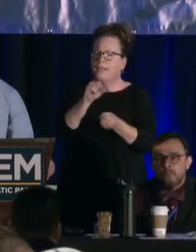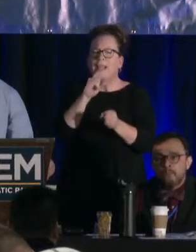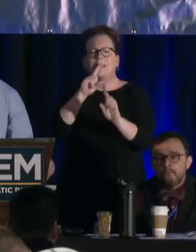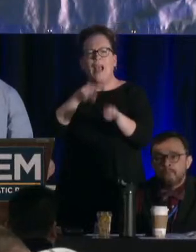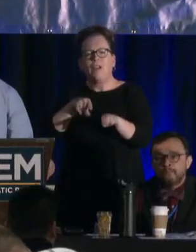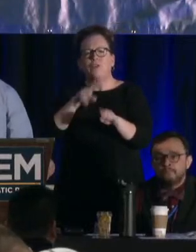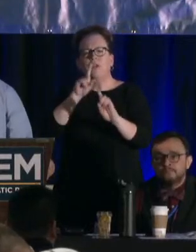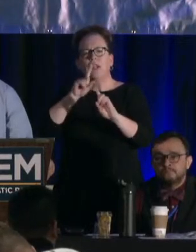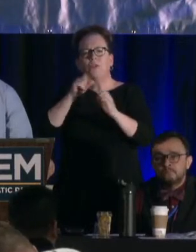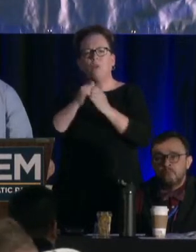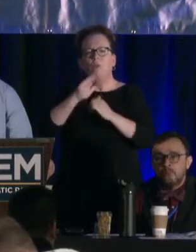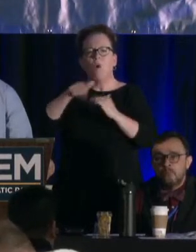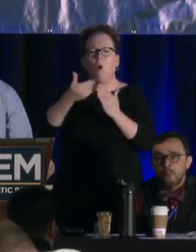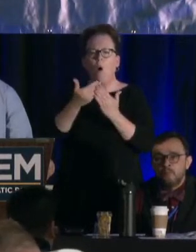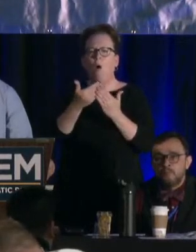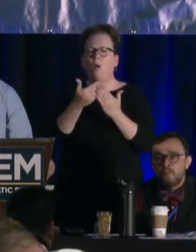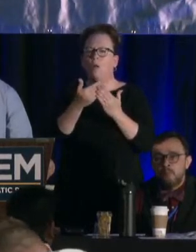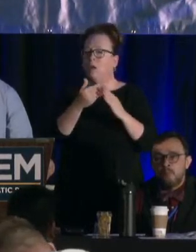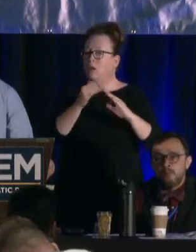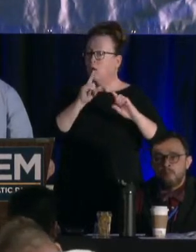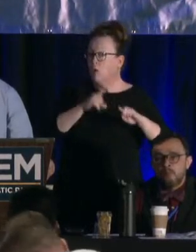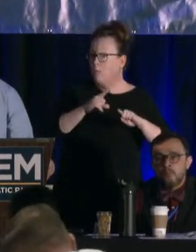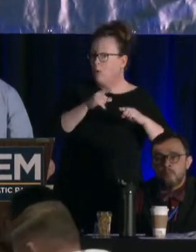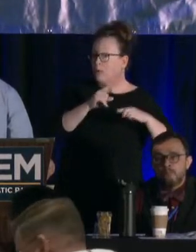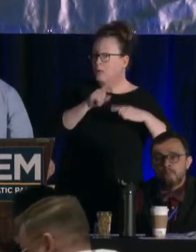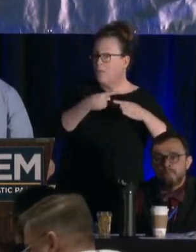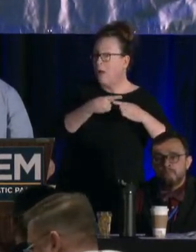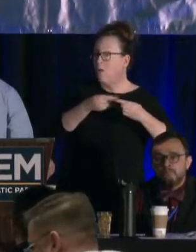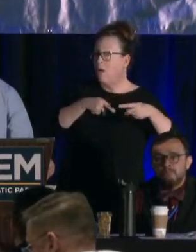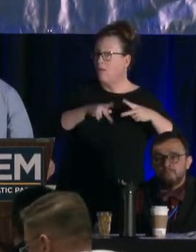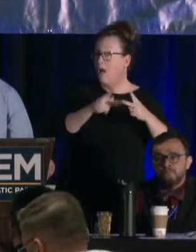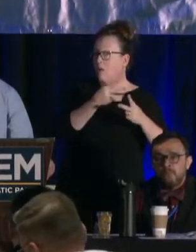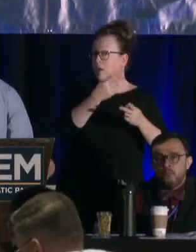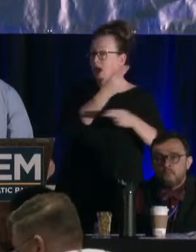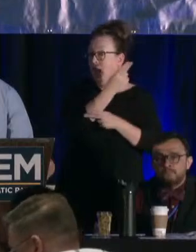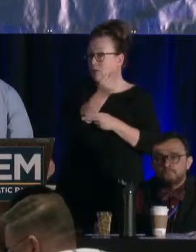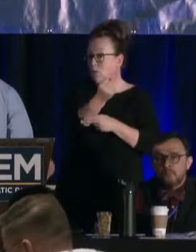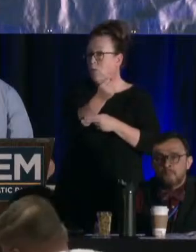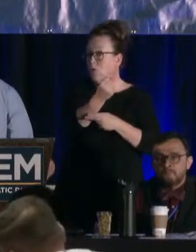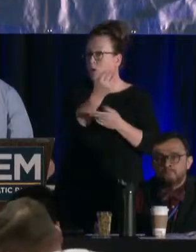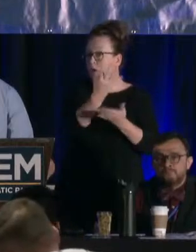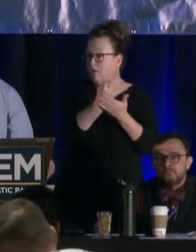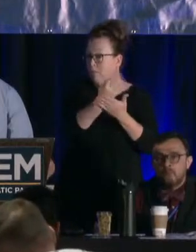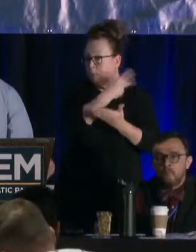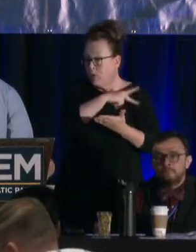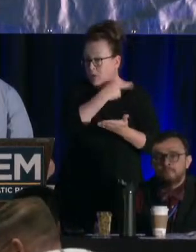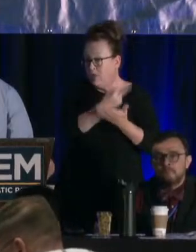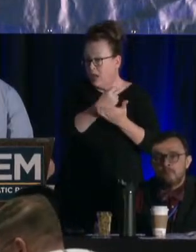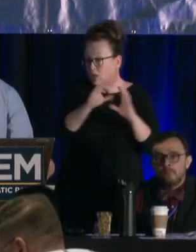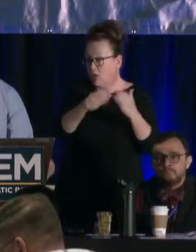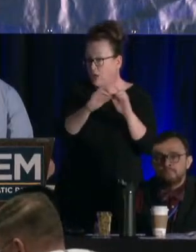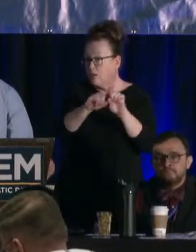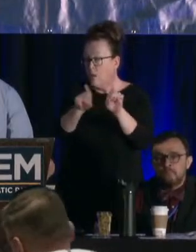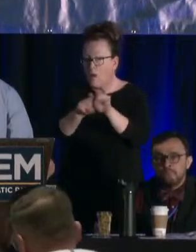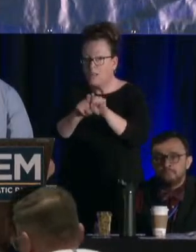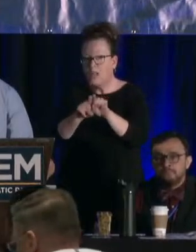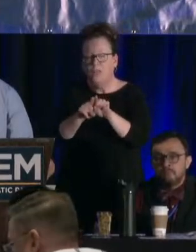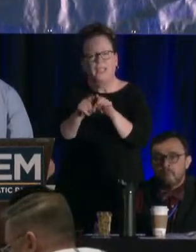personal finance, allowing high school courses and student graduation requirements to be voter initiated creates